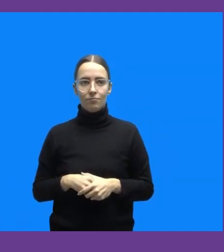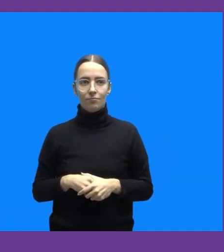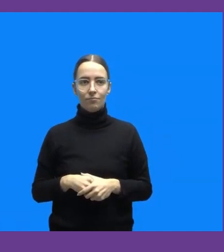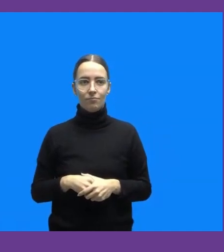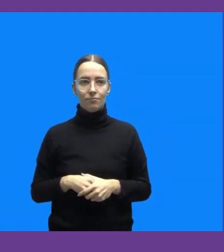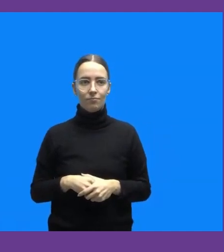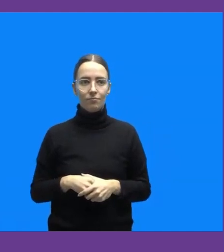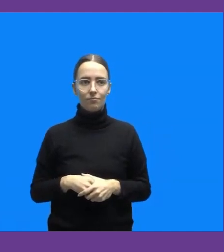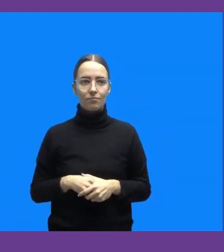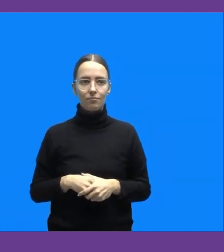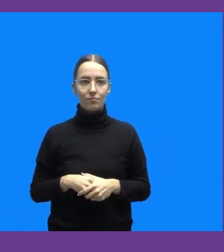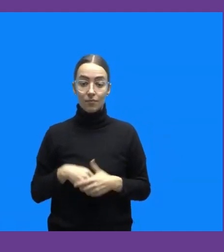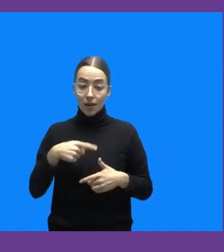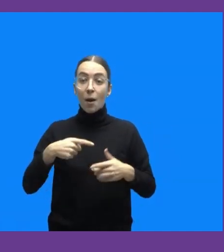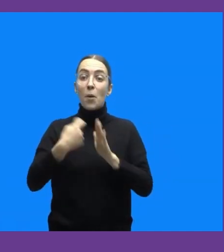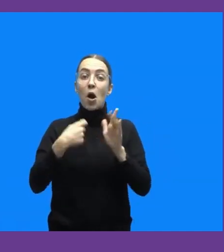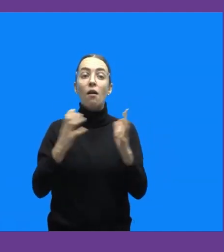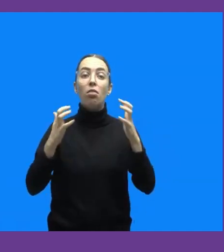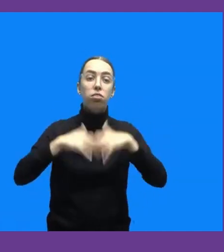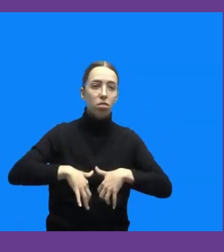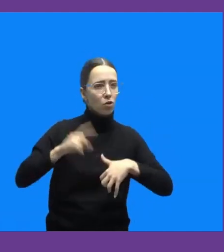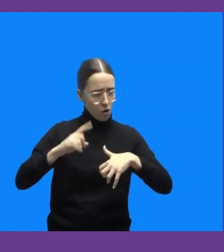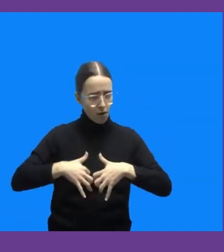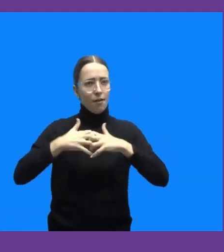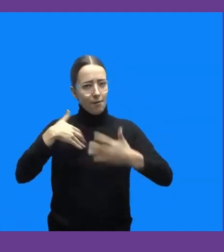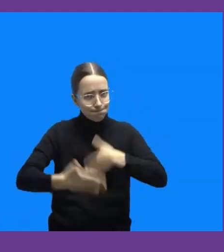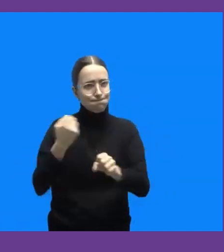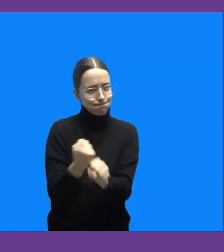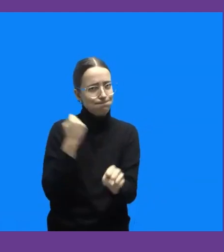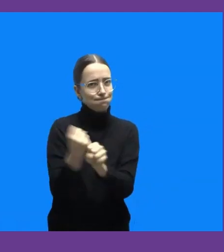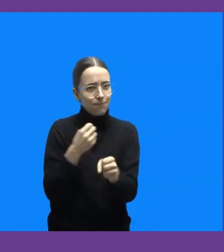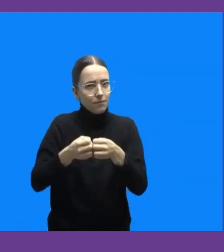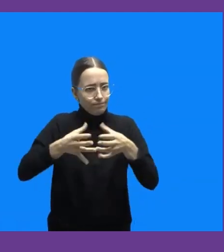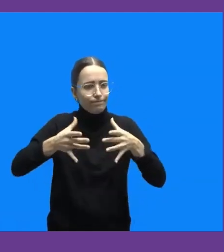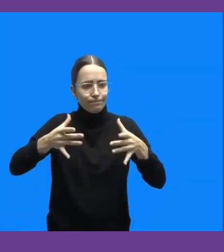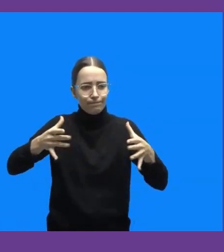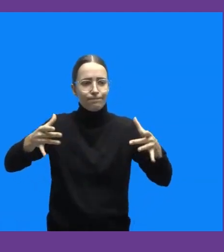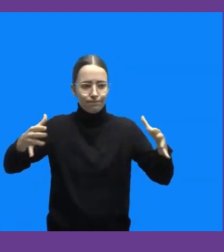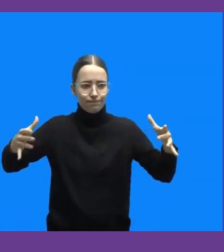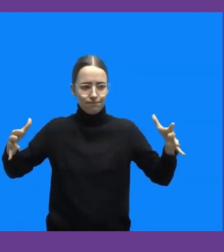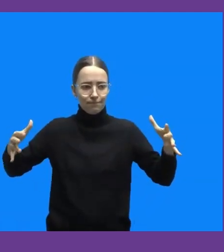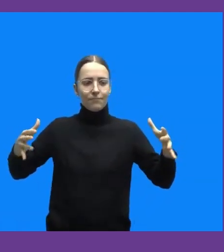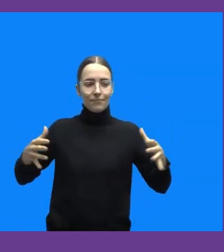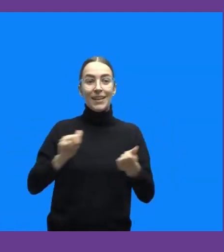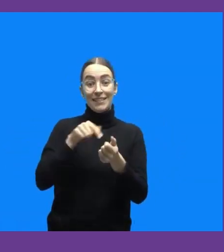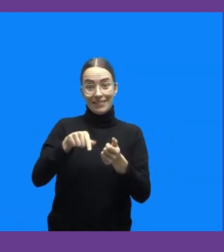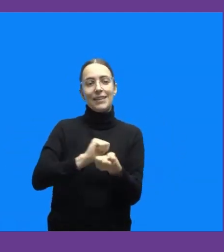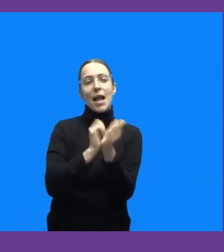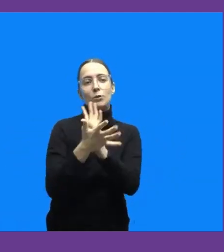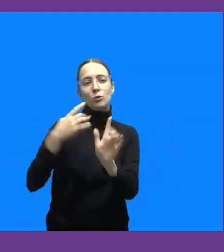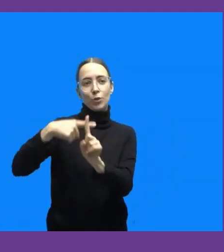are trying to update, to allow the universities that already participated to update